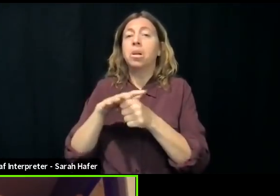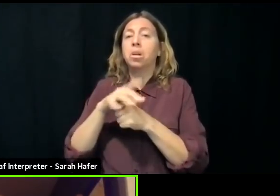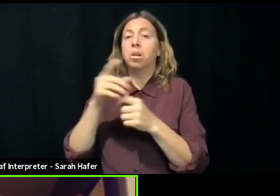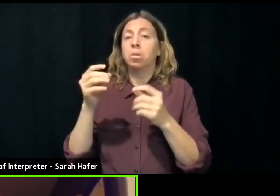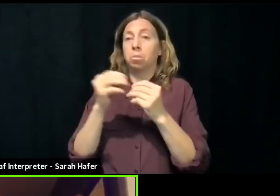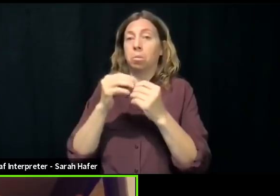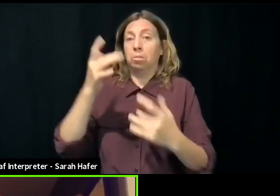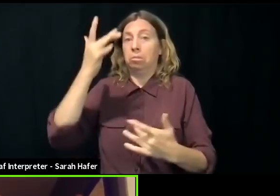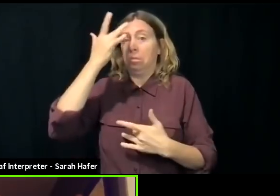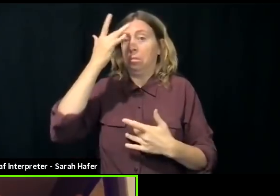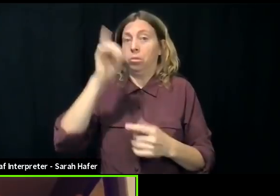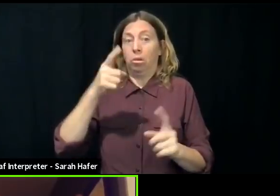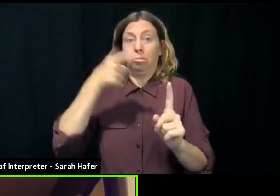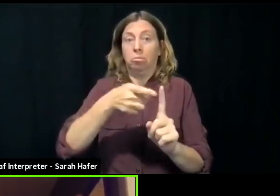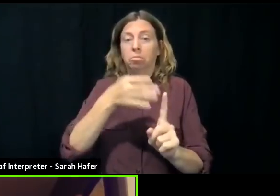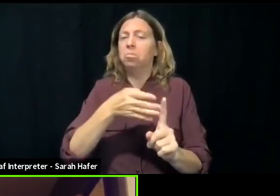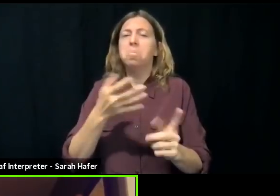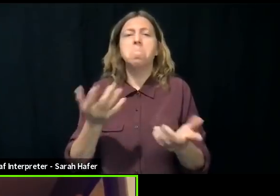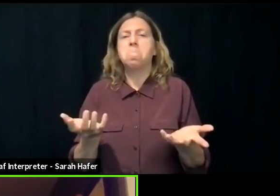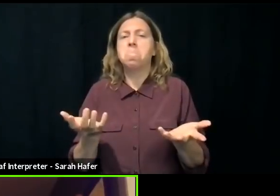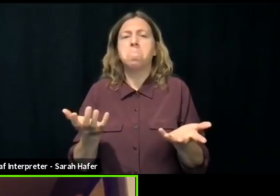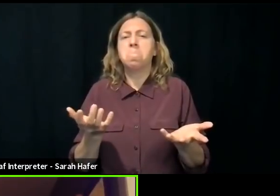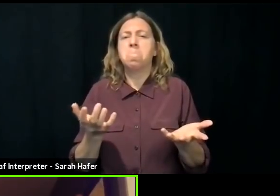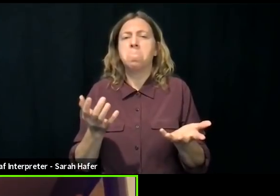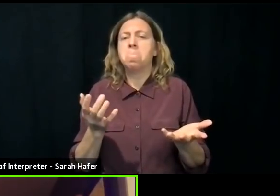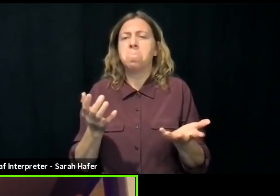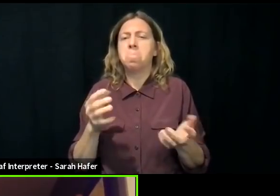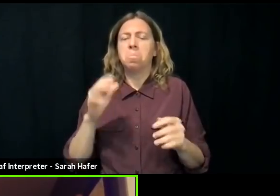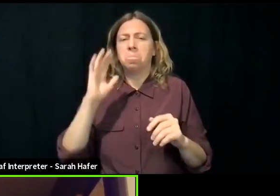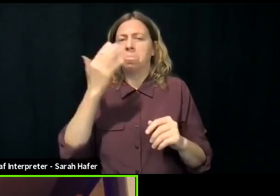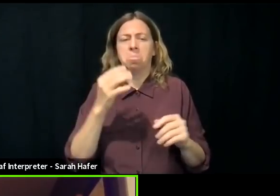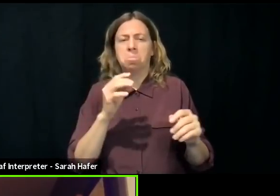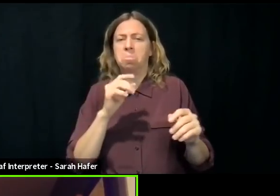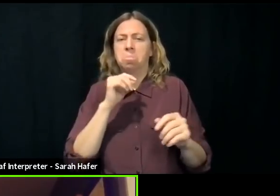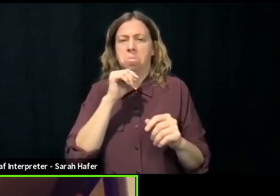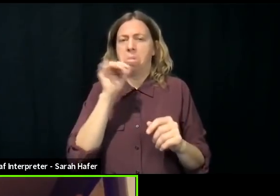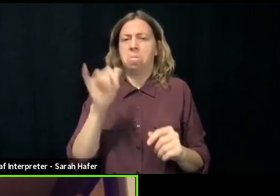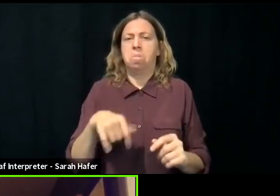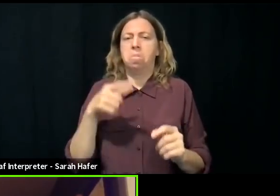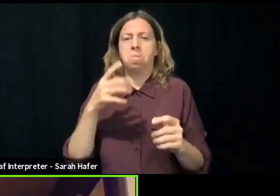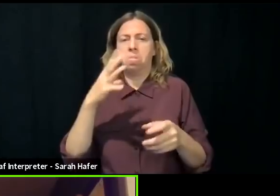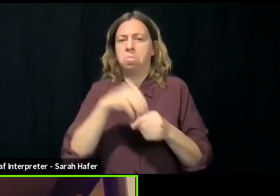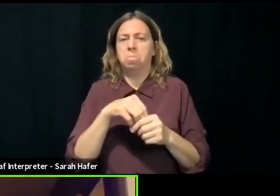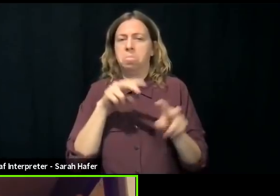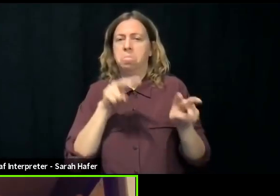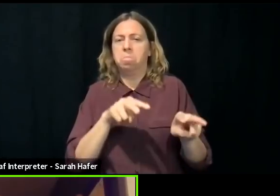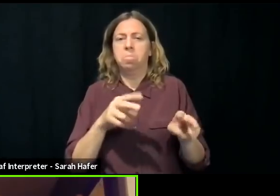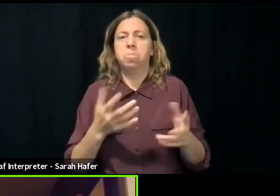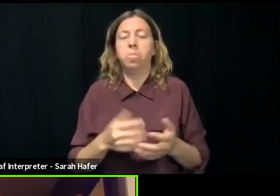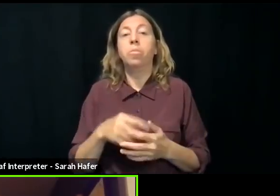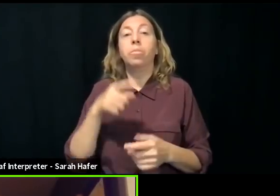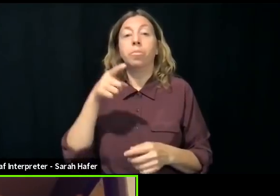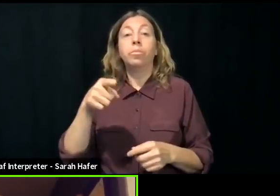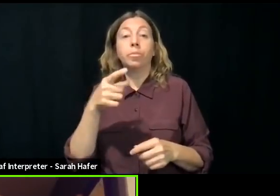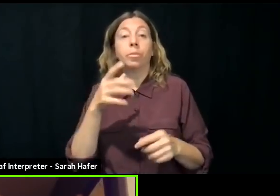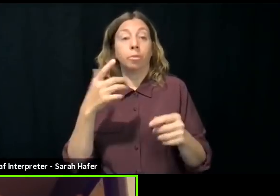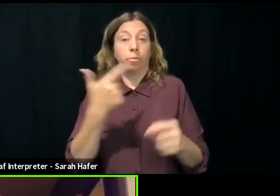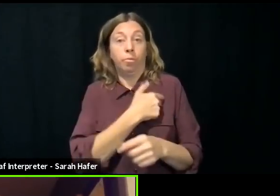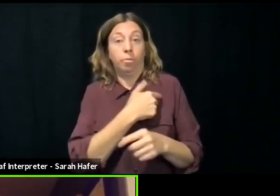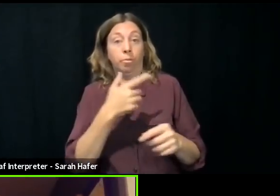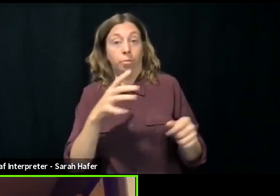right now we can say that if you're fully vaccinated, no matter what your profession, where you are in the state, you're going to be very well protected